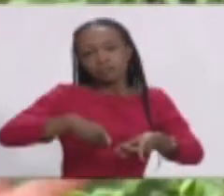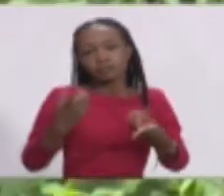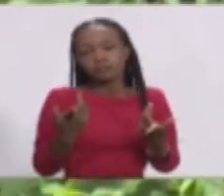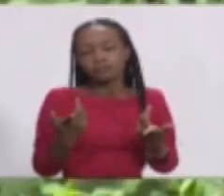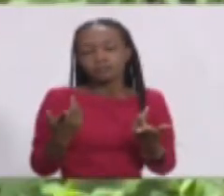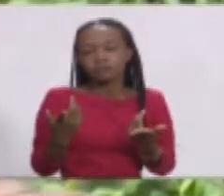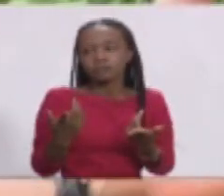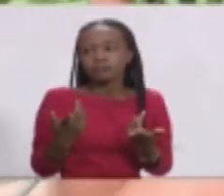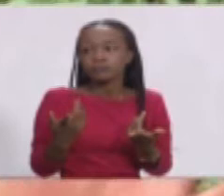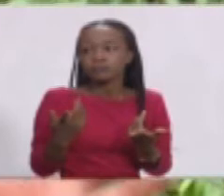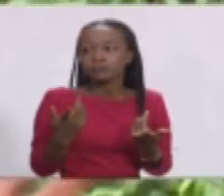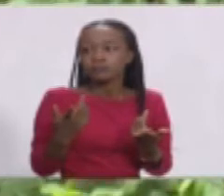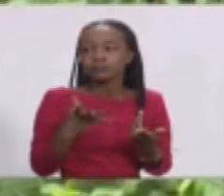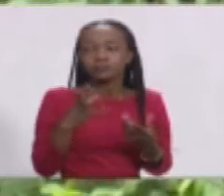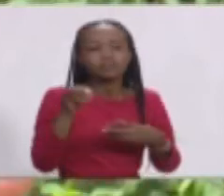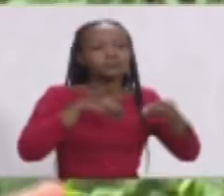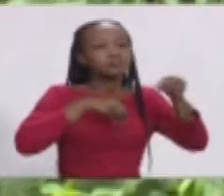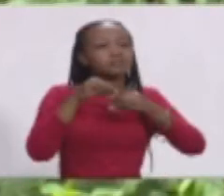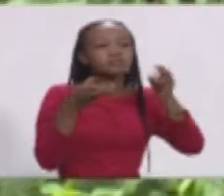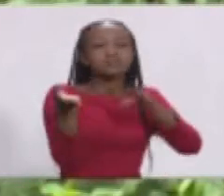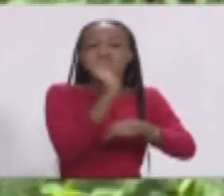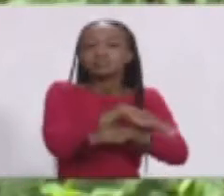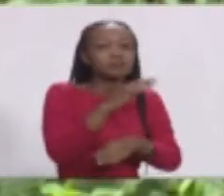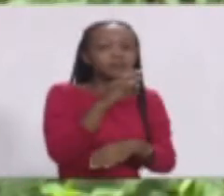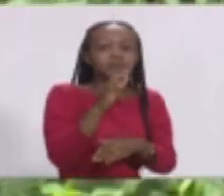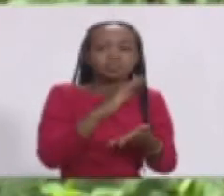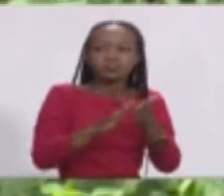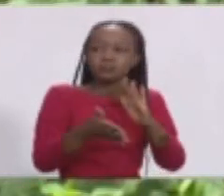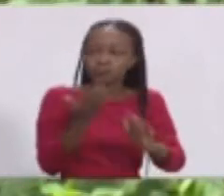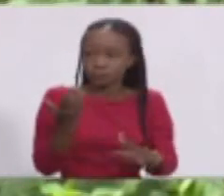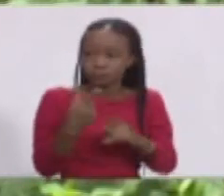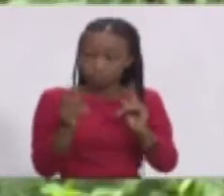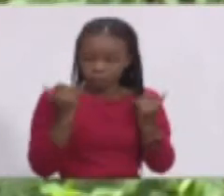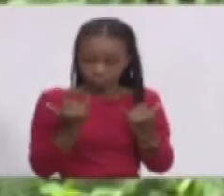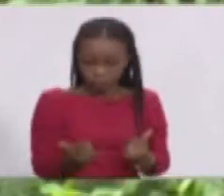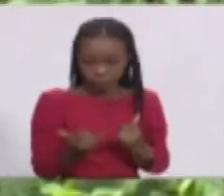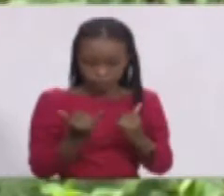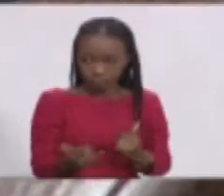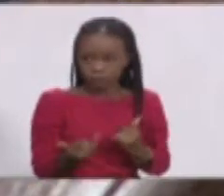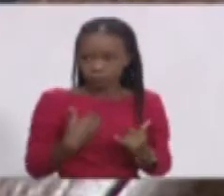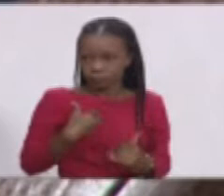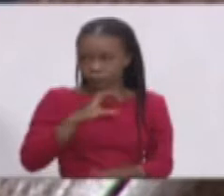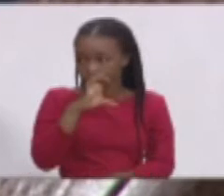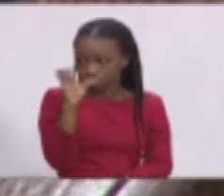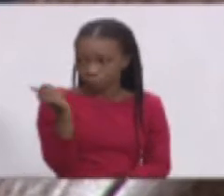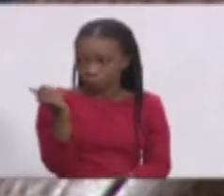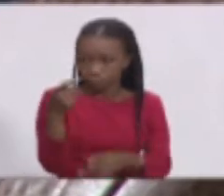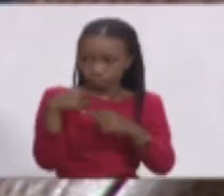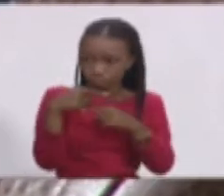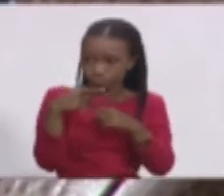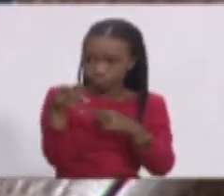to anarchy and just move back into the streets without control. But there's also an element that I'm